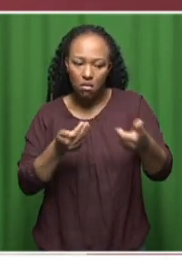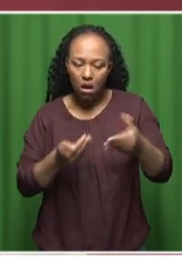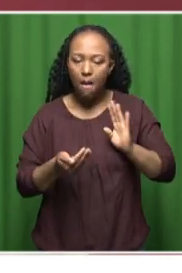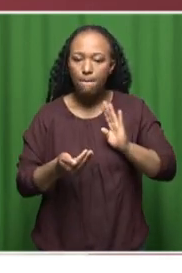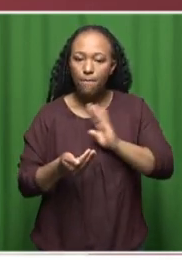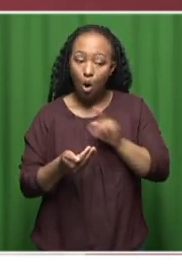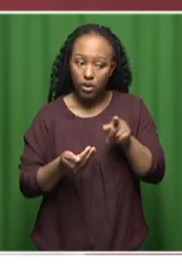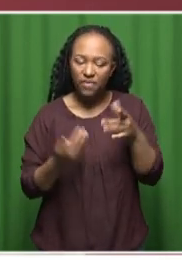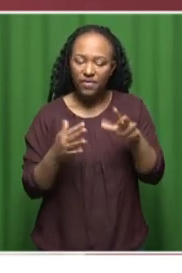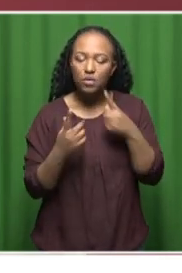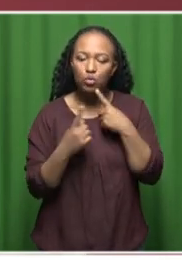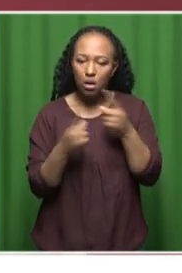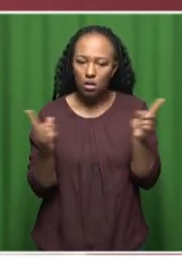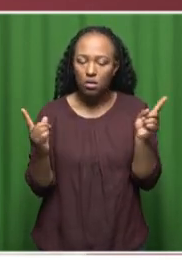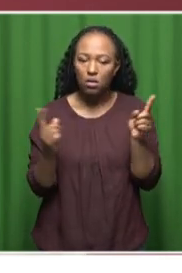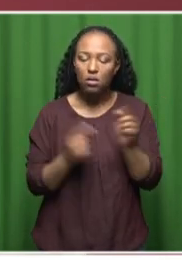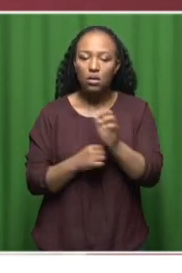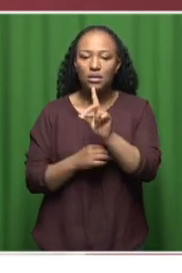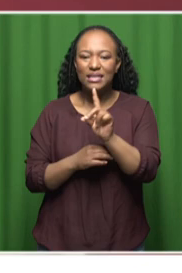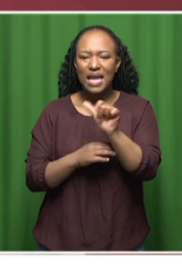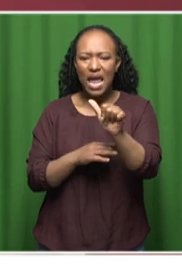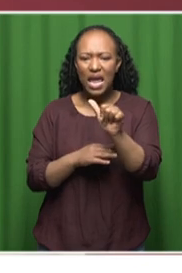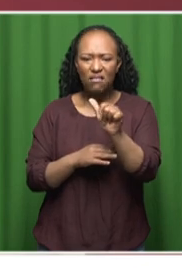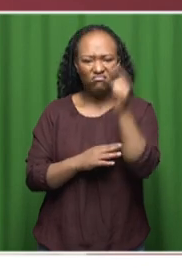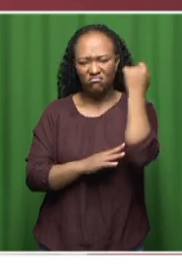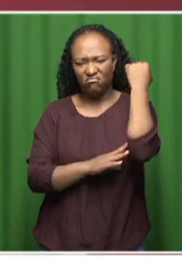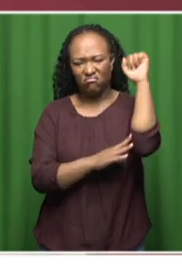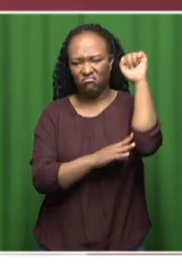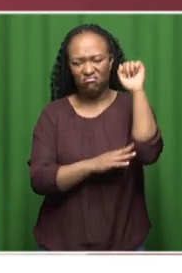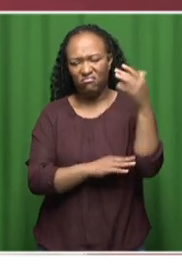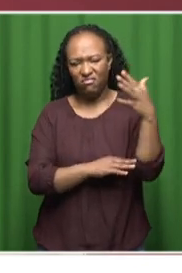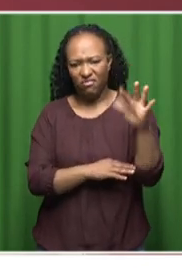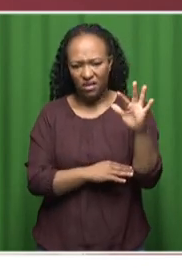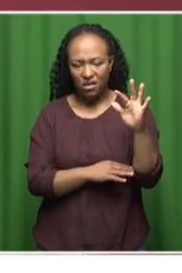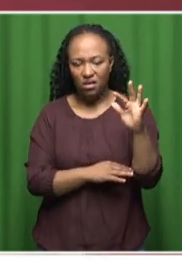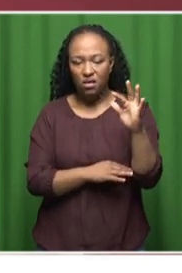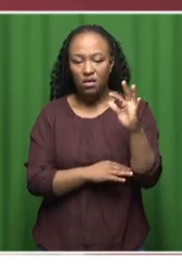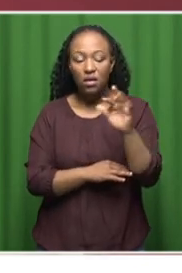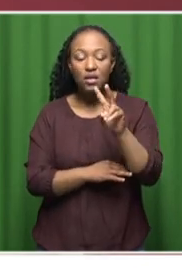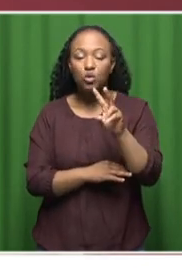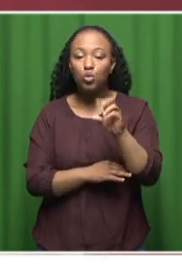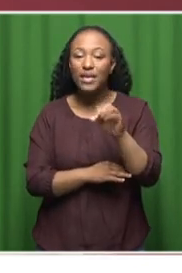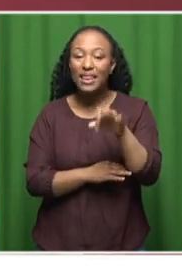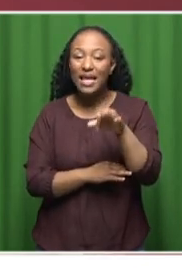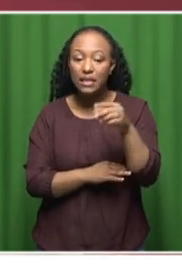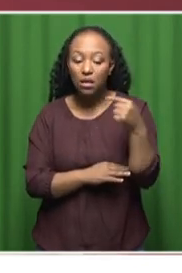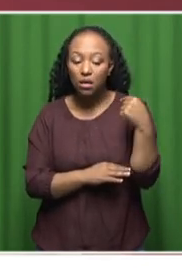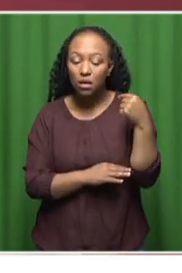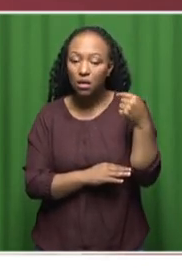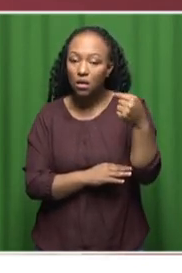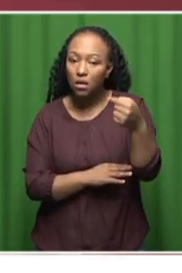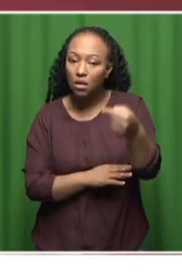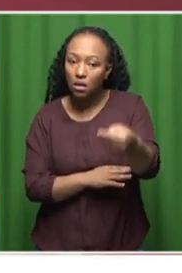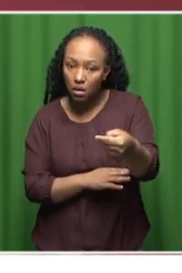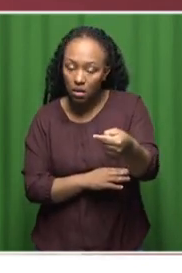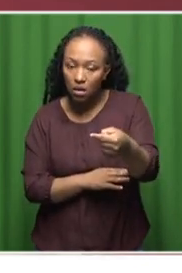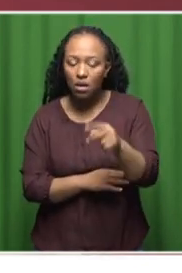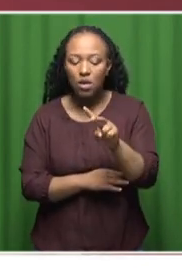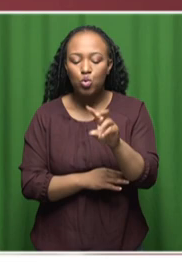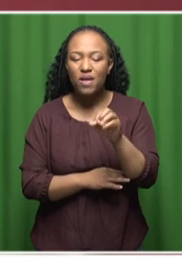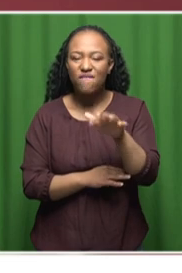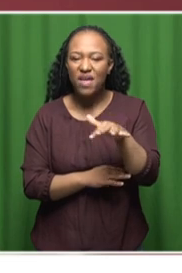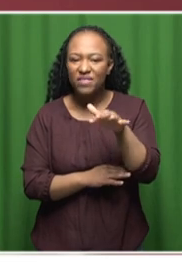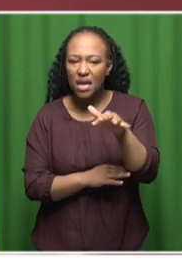then the DA really opposed this. And from that 2013, it came around